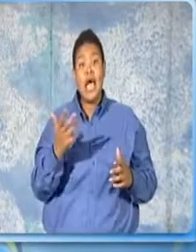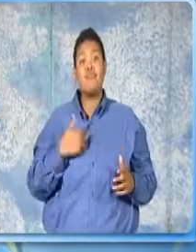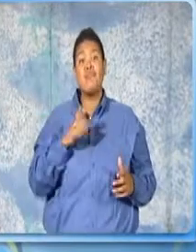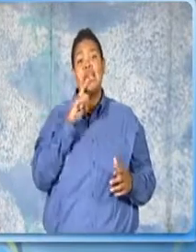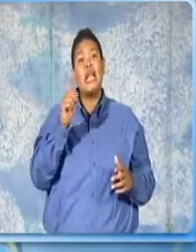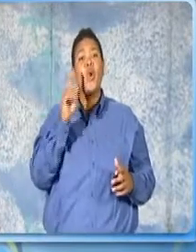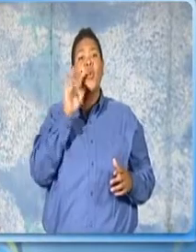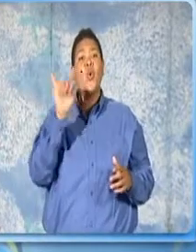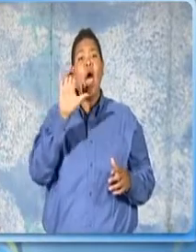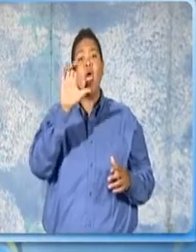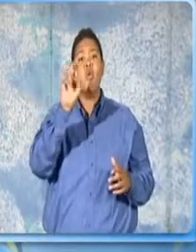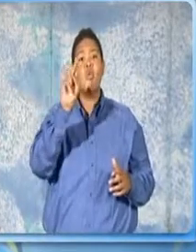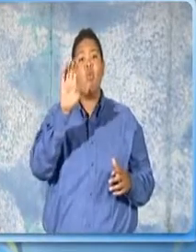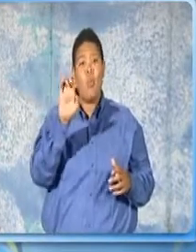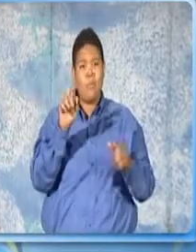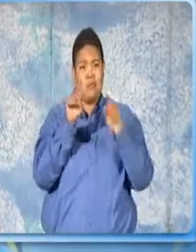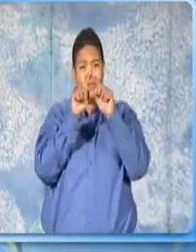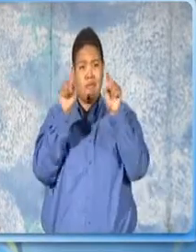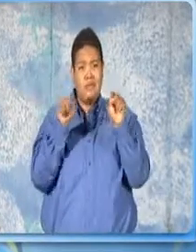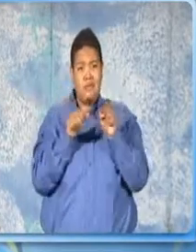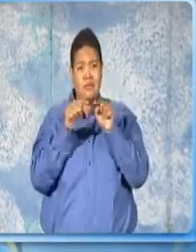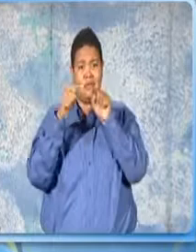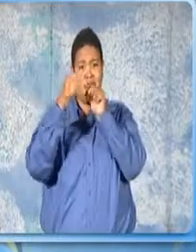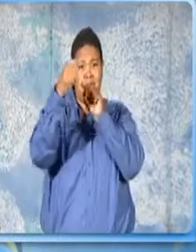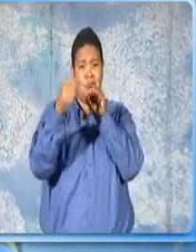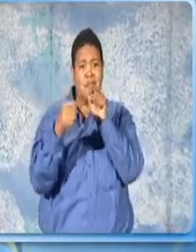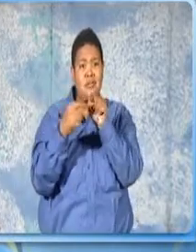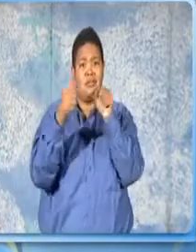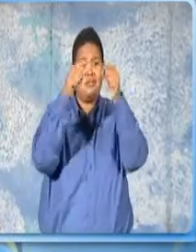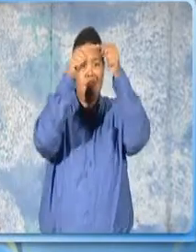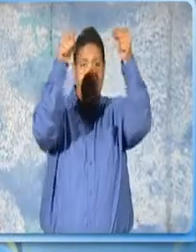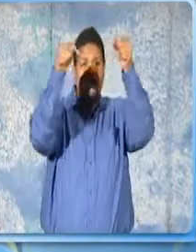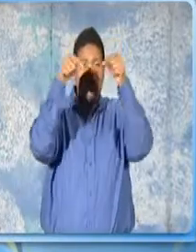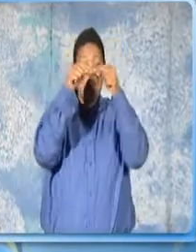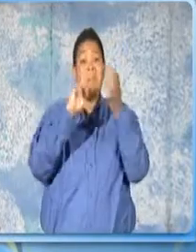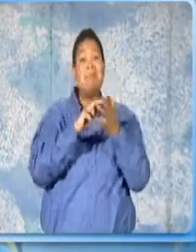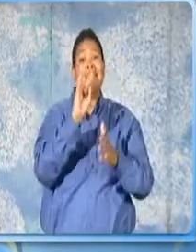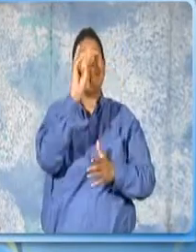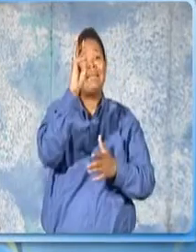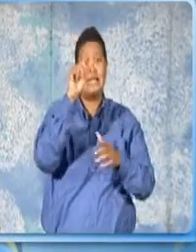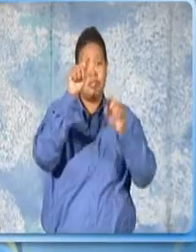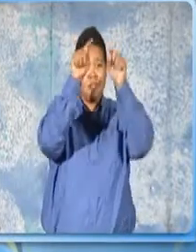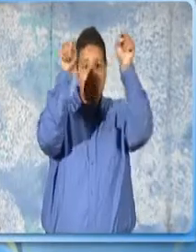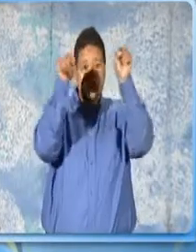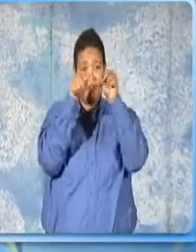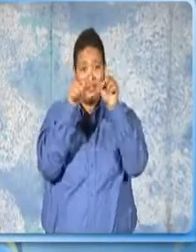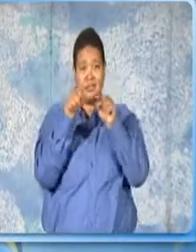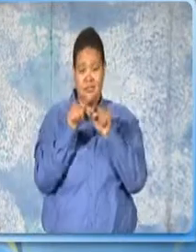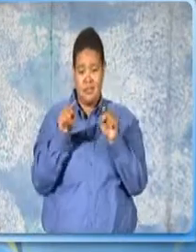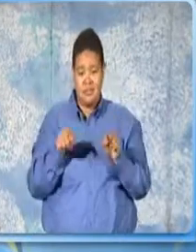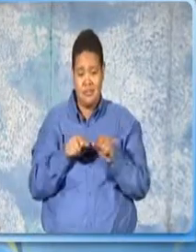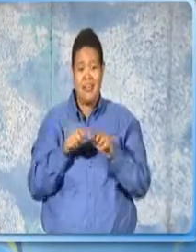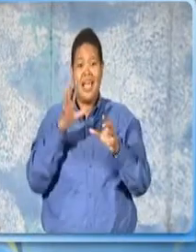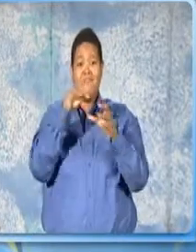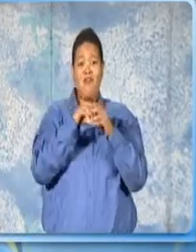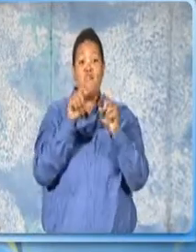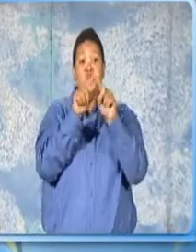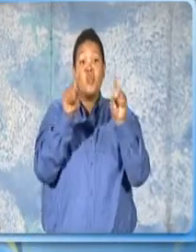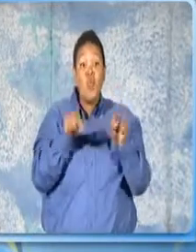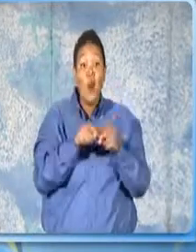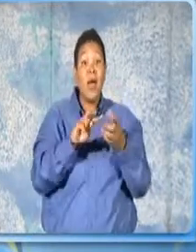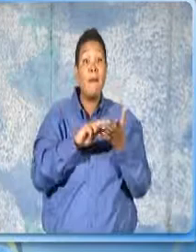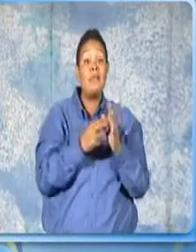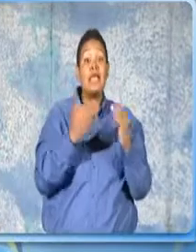cube. We also know that the cube has 6 faces, each one in the shape of a square and